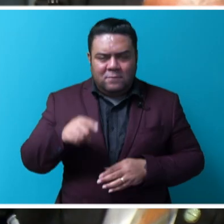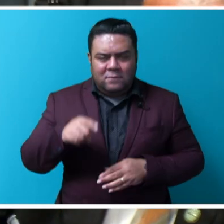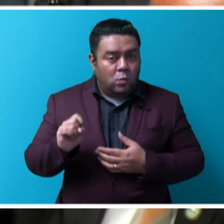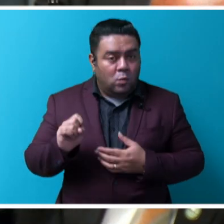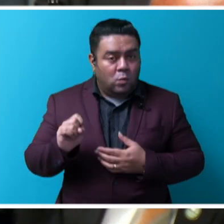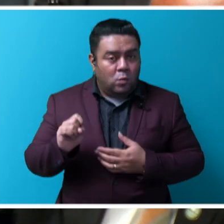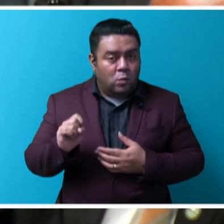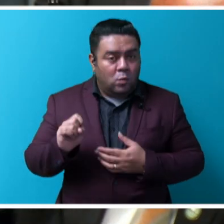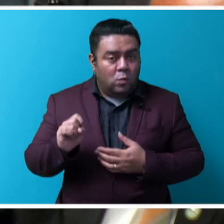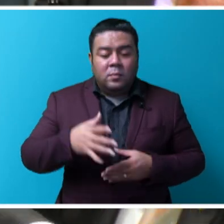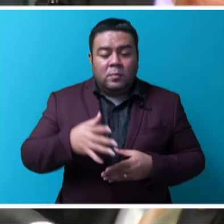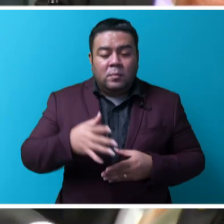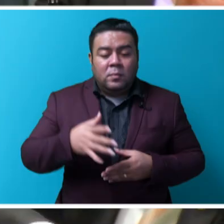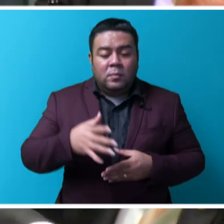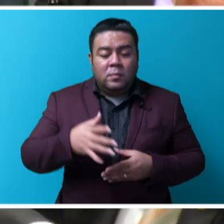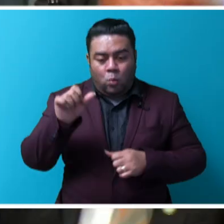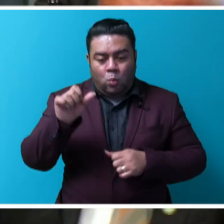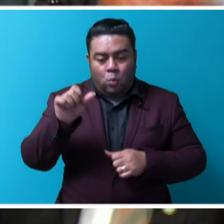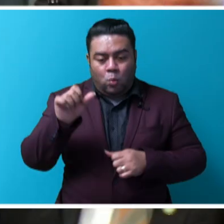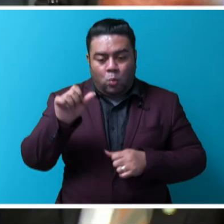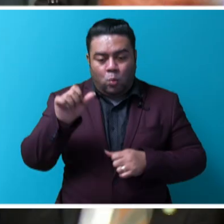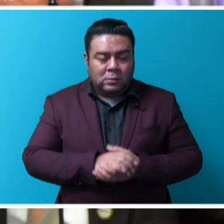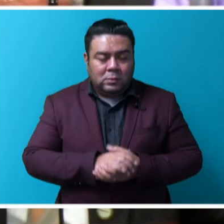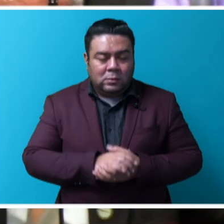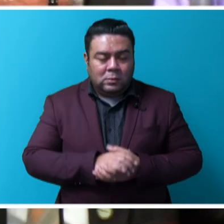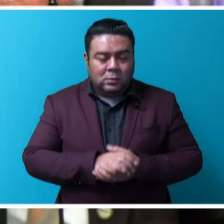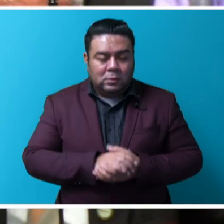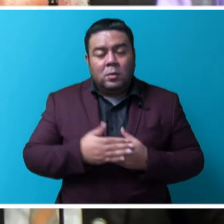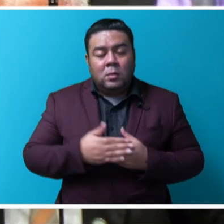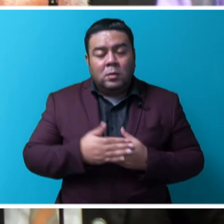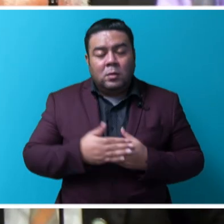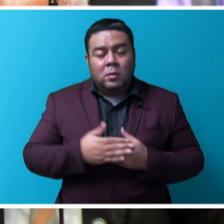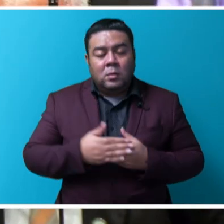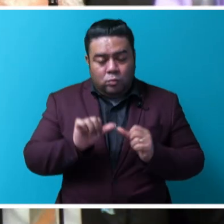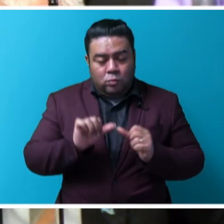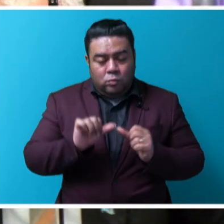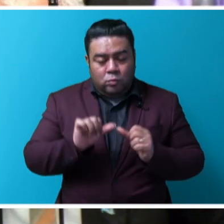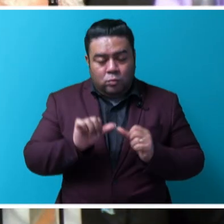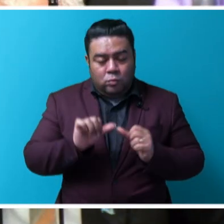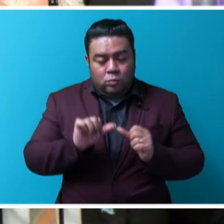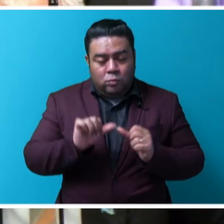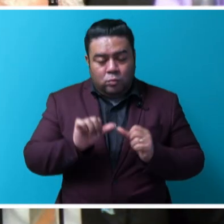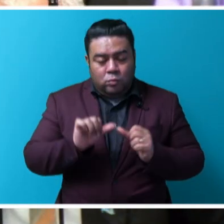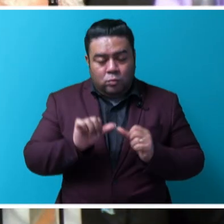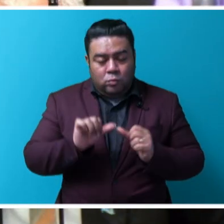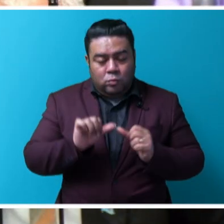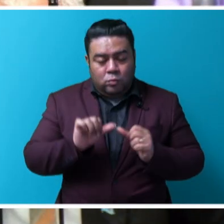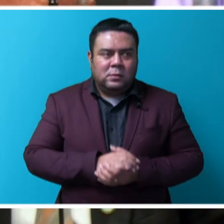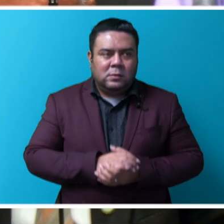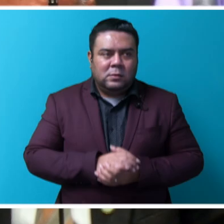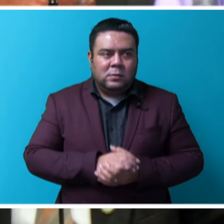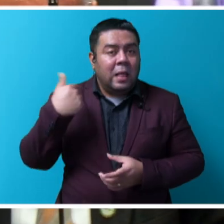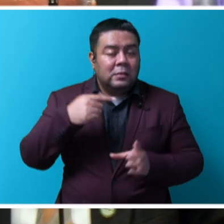our fragile ecosystems, therefore, environmental laws must be adhered to such that the community